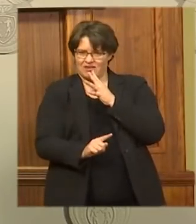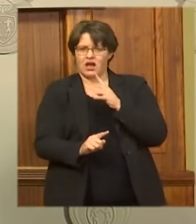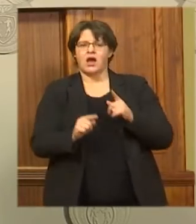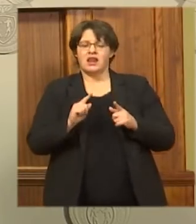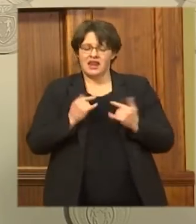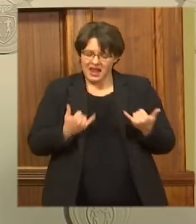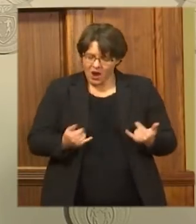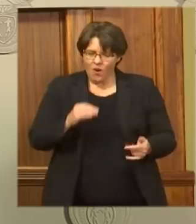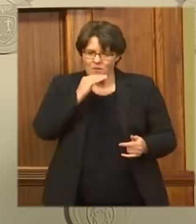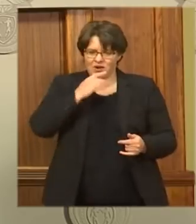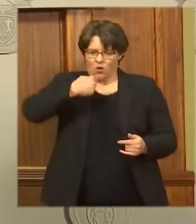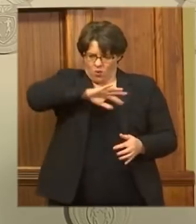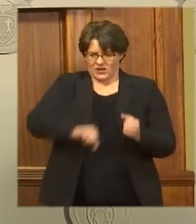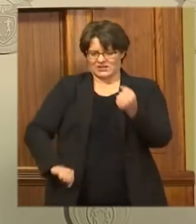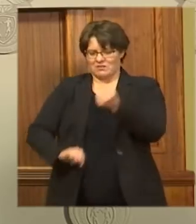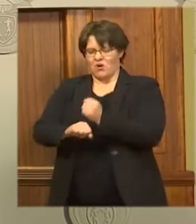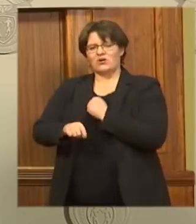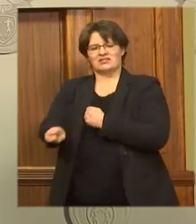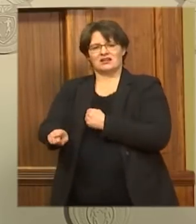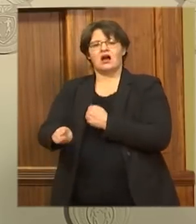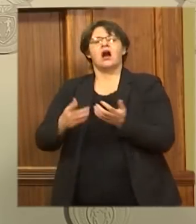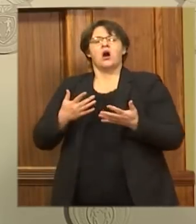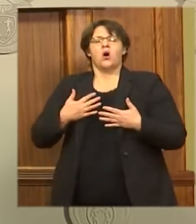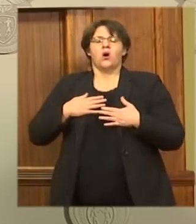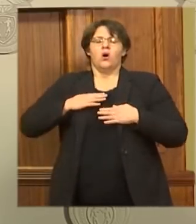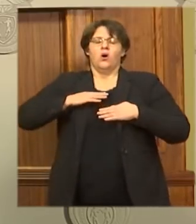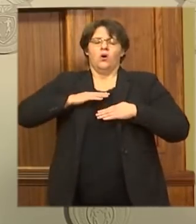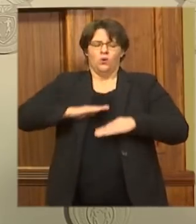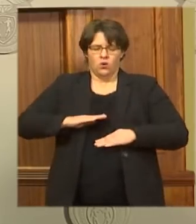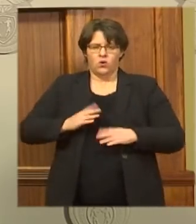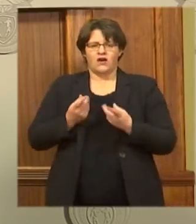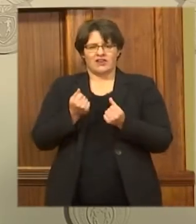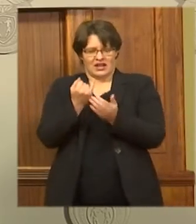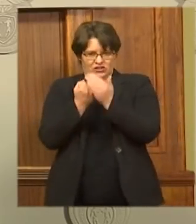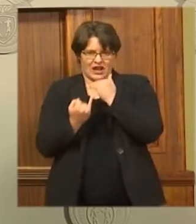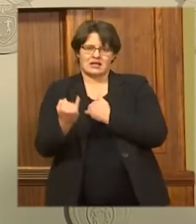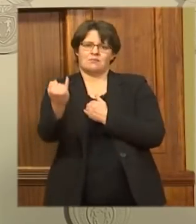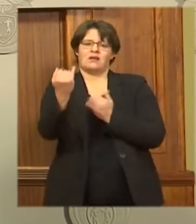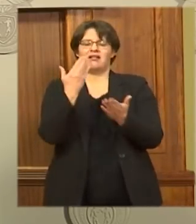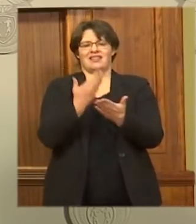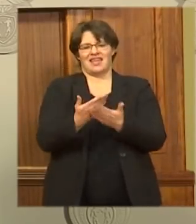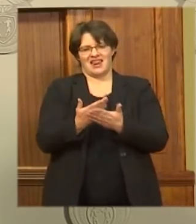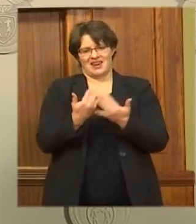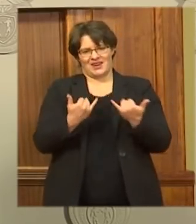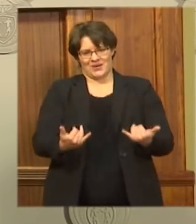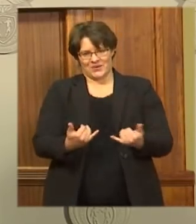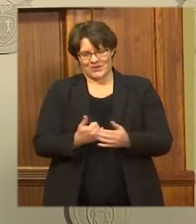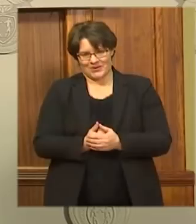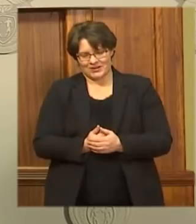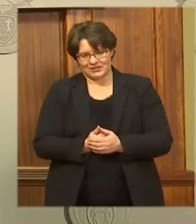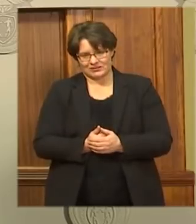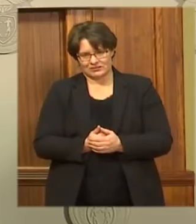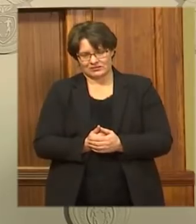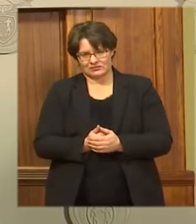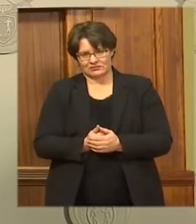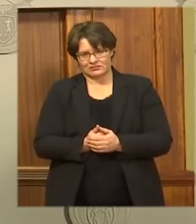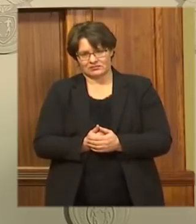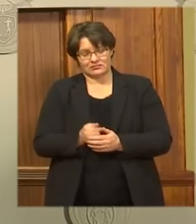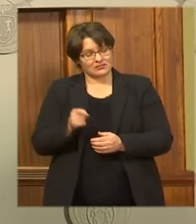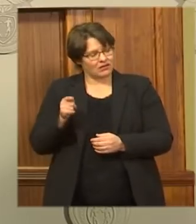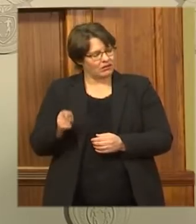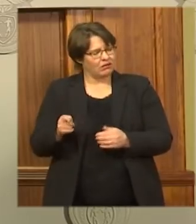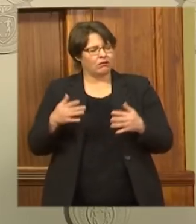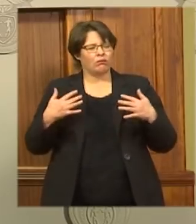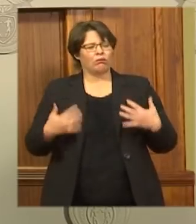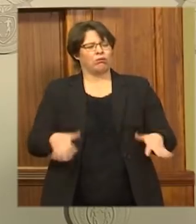the support to become financially independent, and this is an